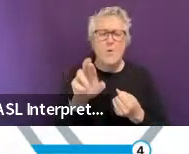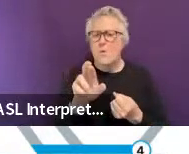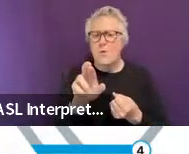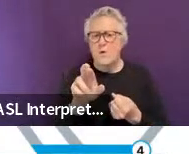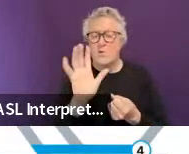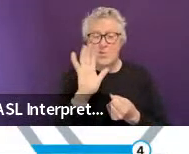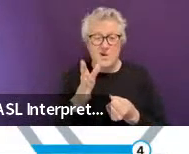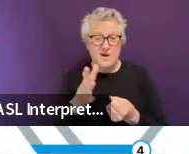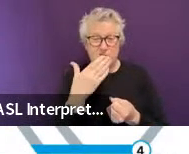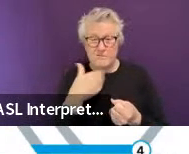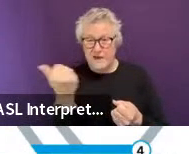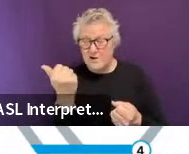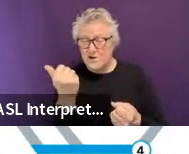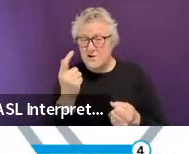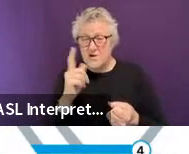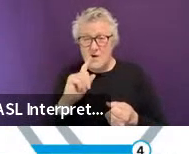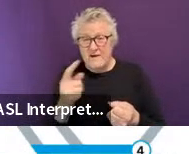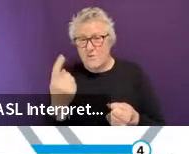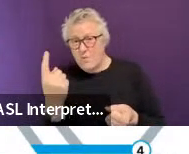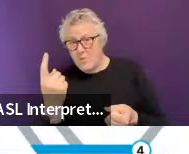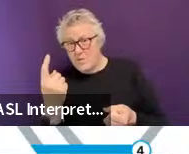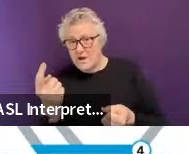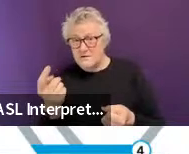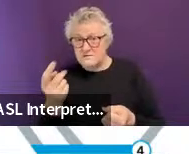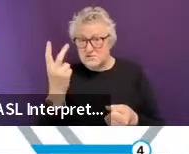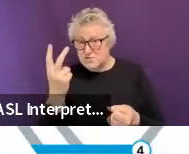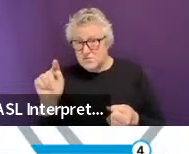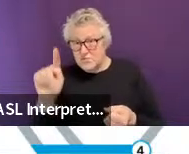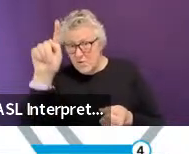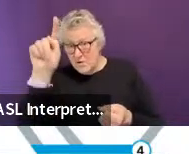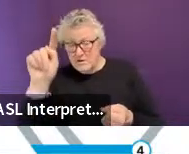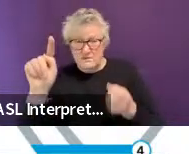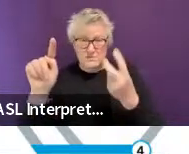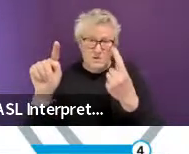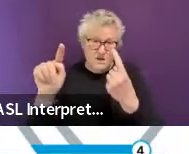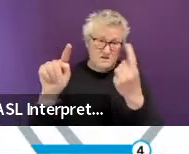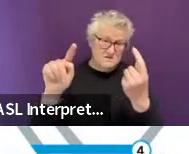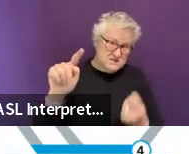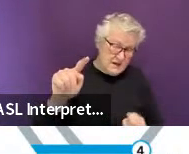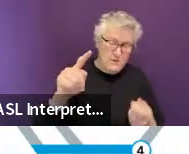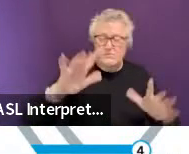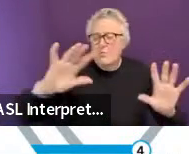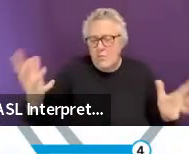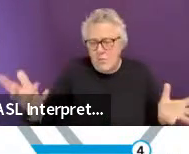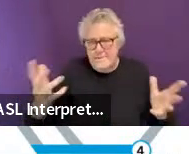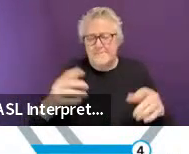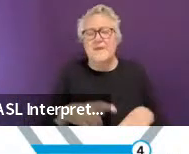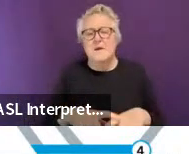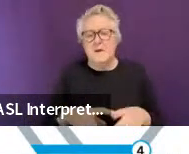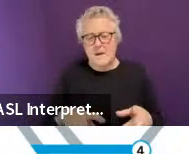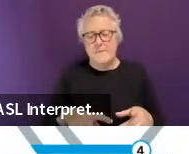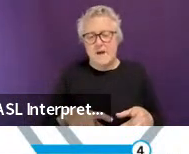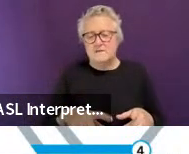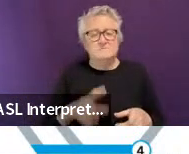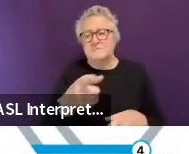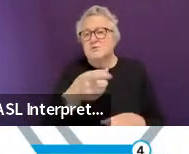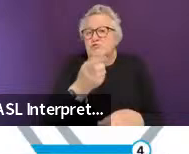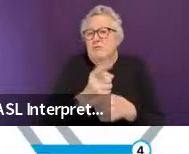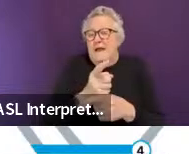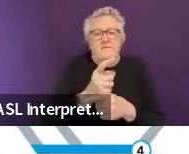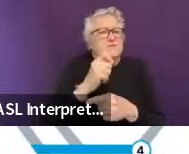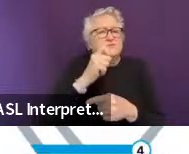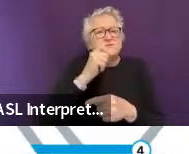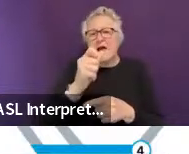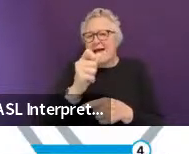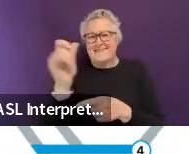aux lanes in each direction? I think we need to look at that throughout the corridor. As Ryan said, there aren't the same amount of aux lanes